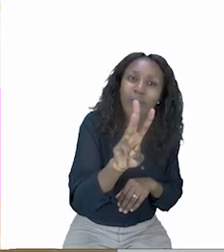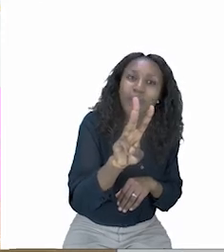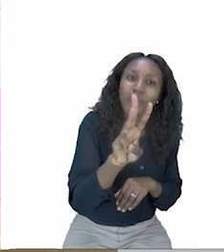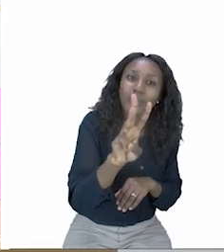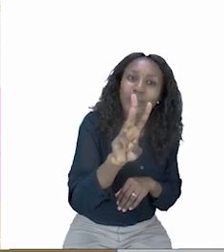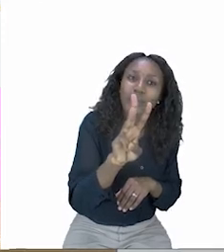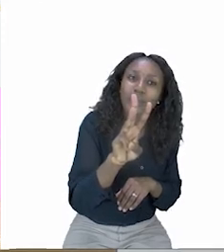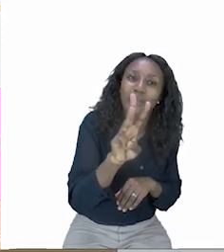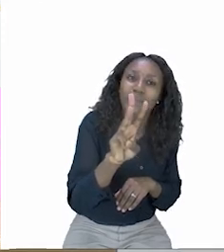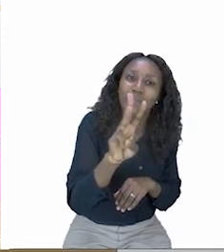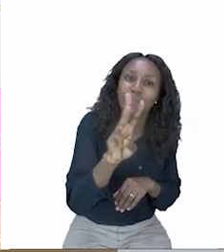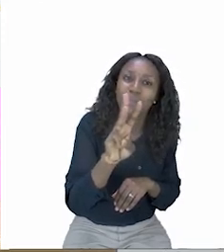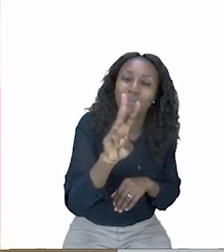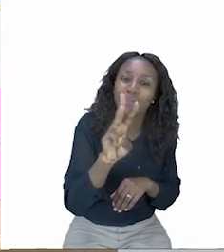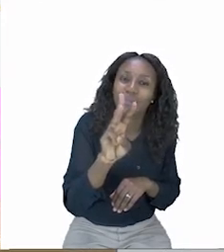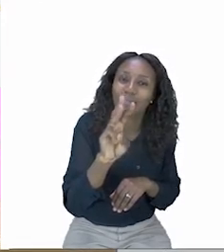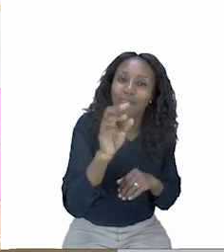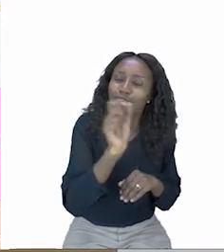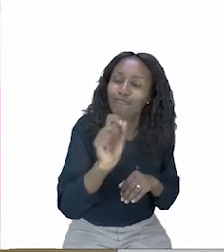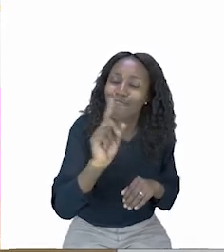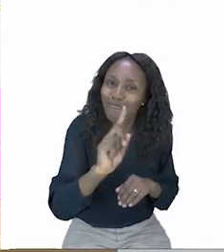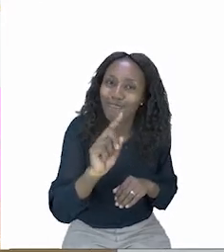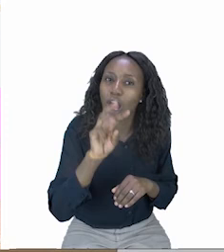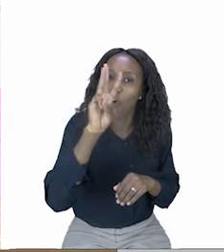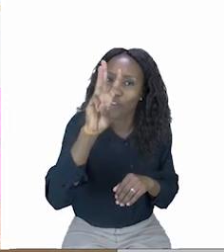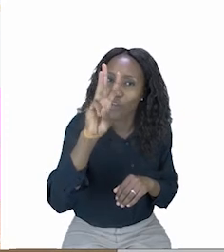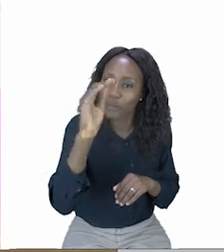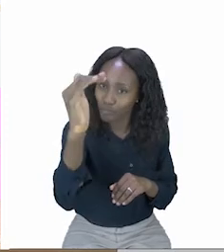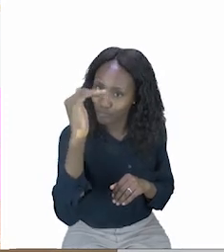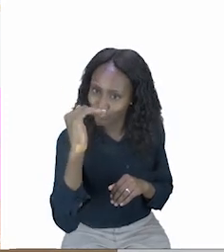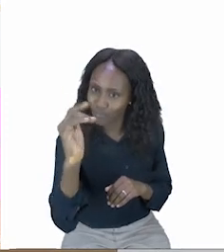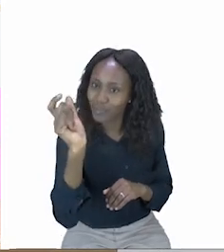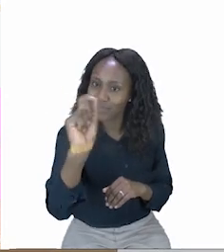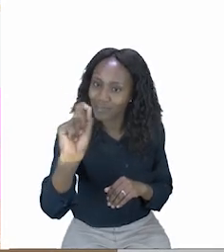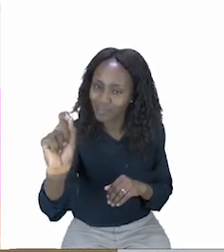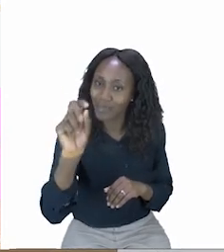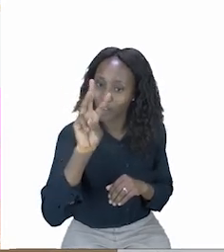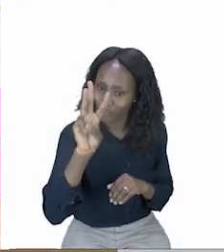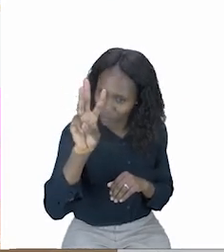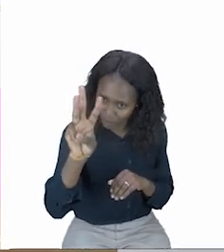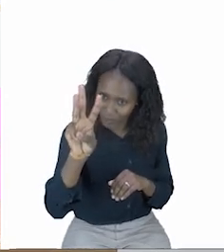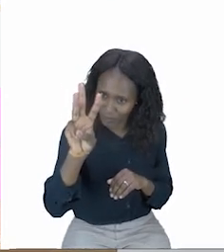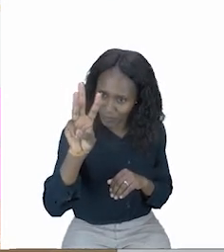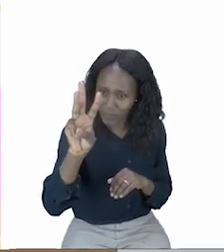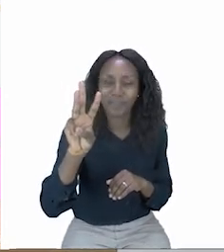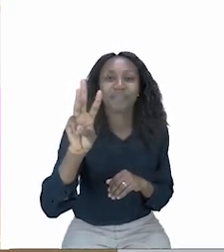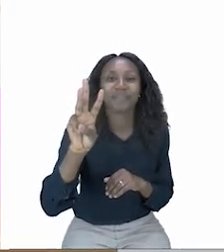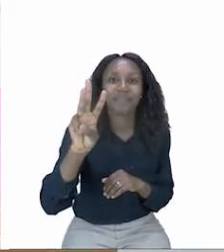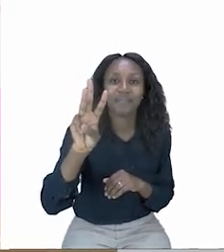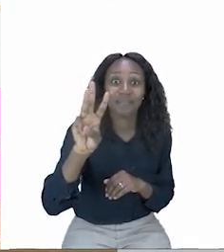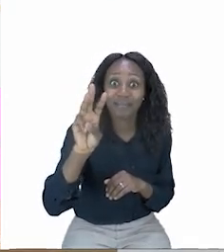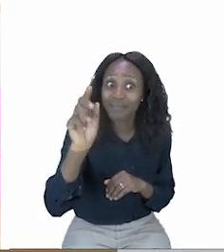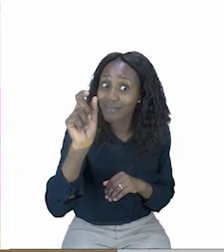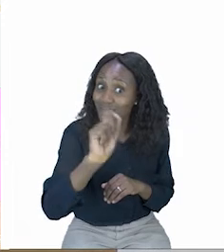3. So the first number we are going to write is 3. Did you